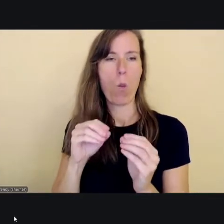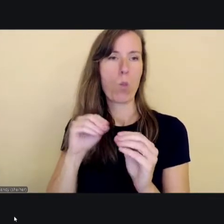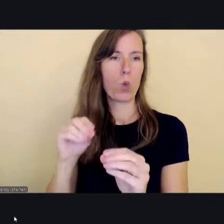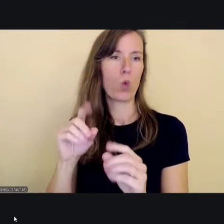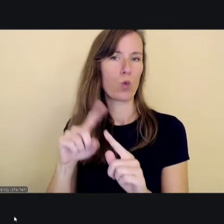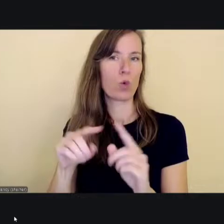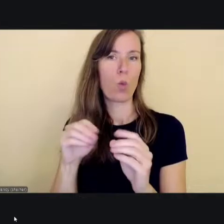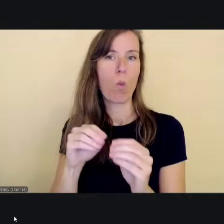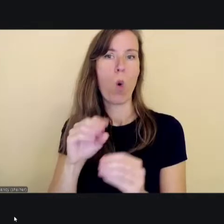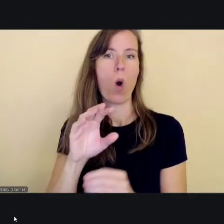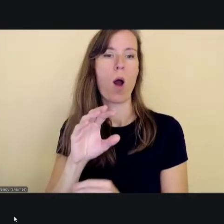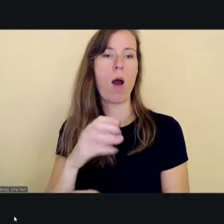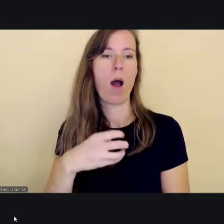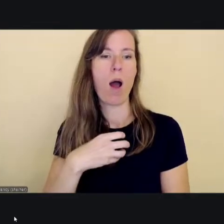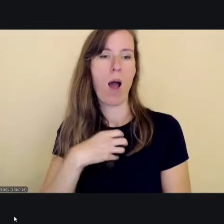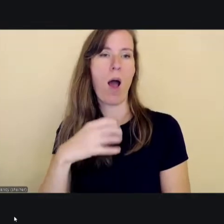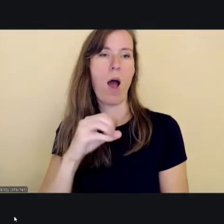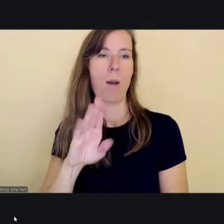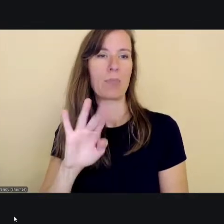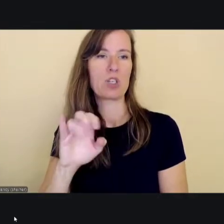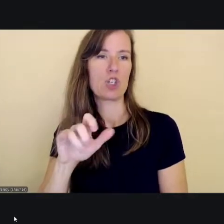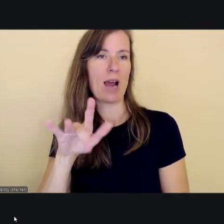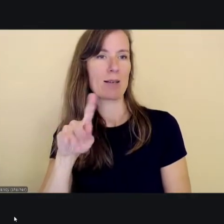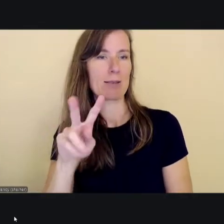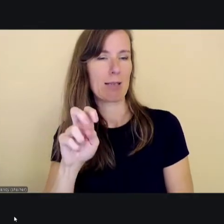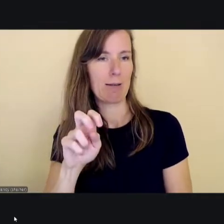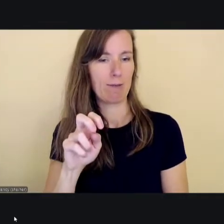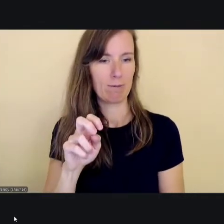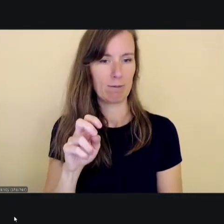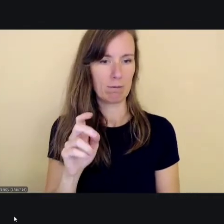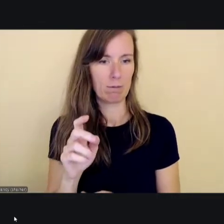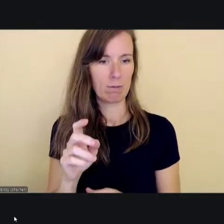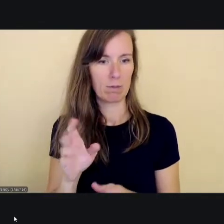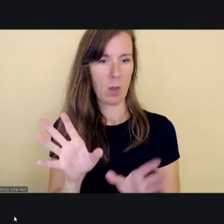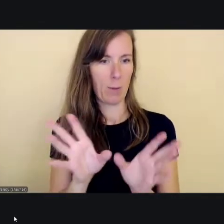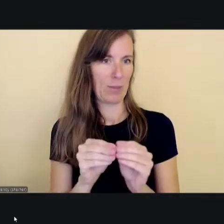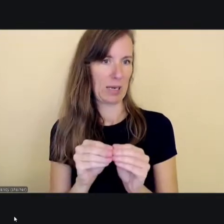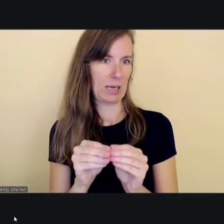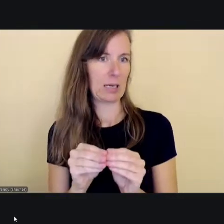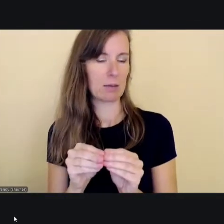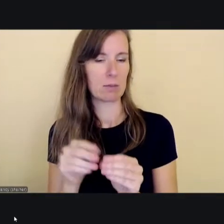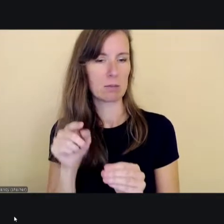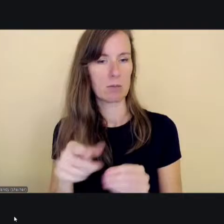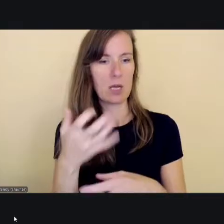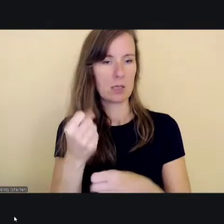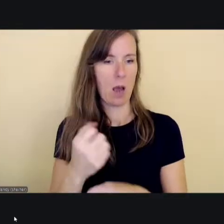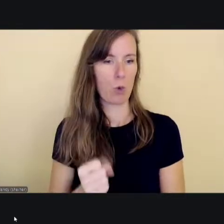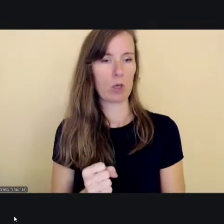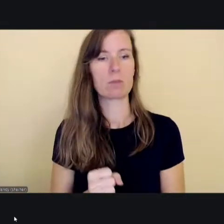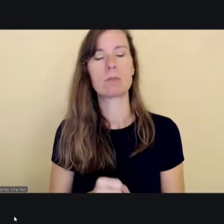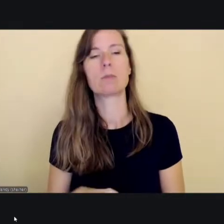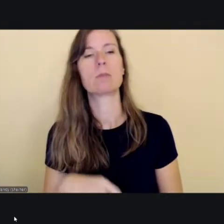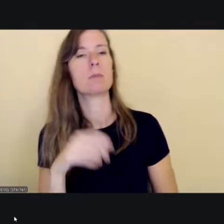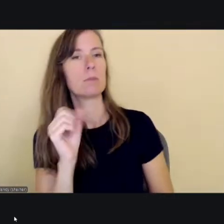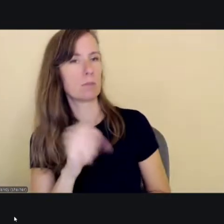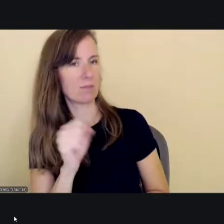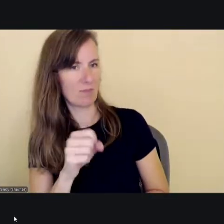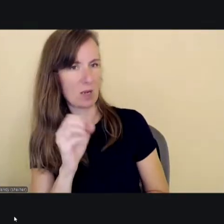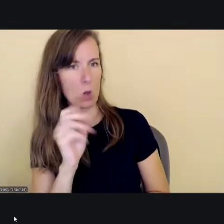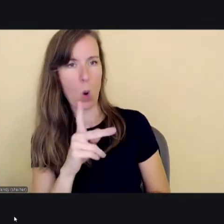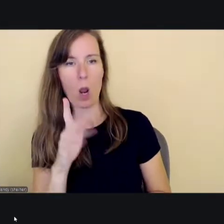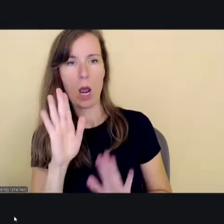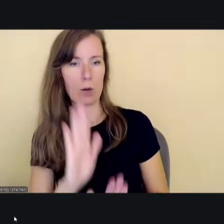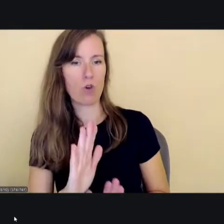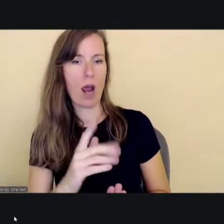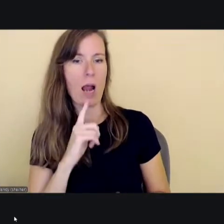Duly noted. Yes, I think that's a great work stream for the policy committee. All right,